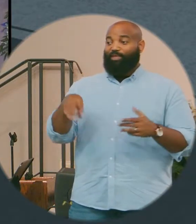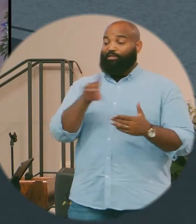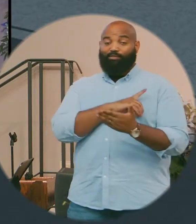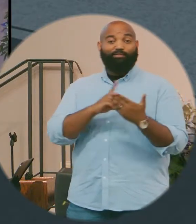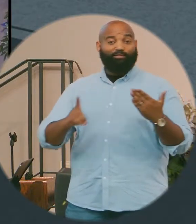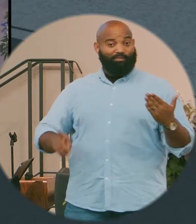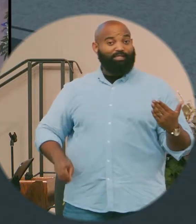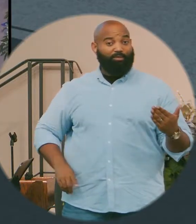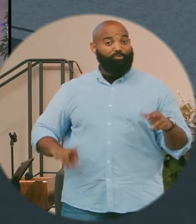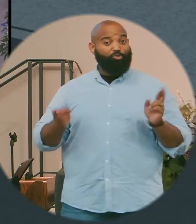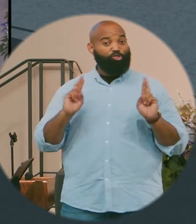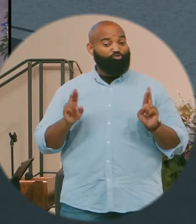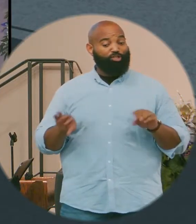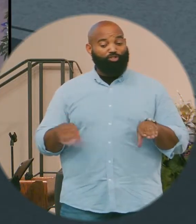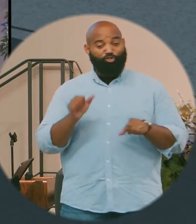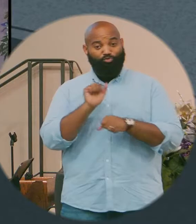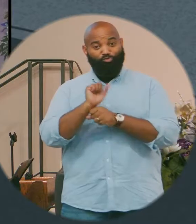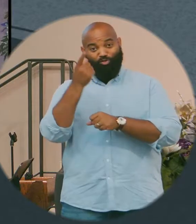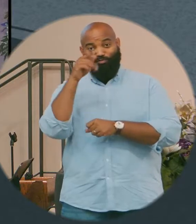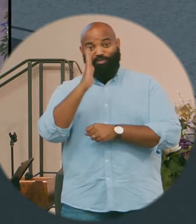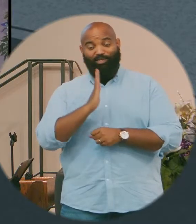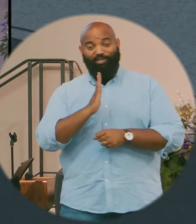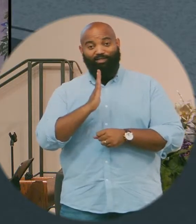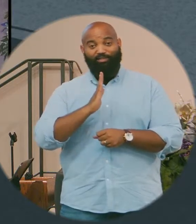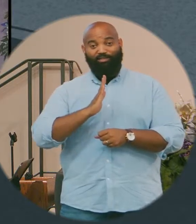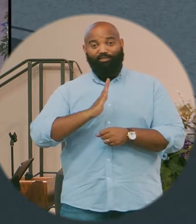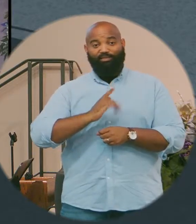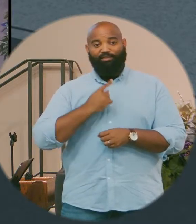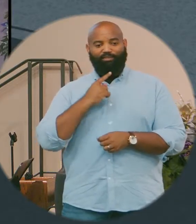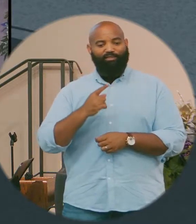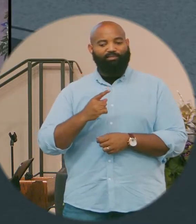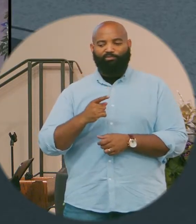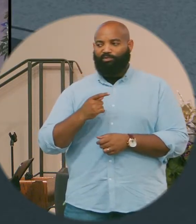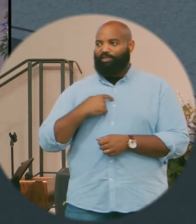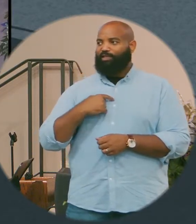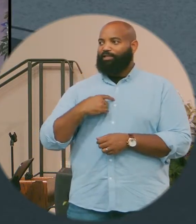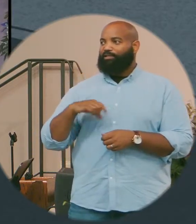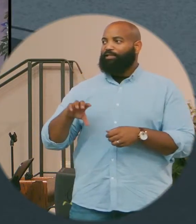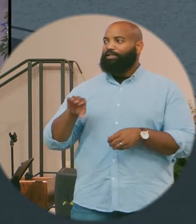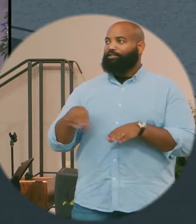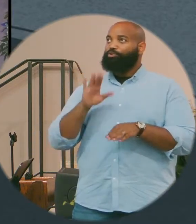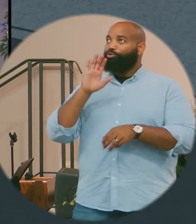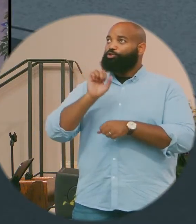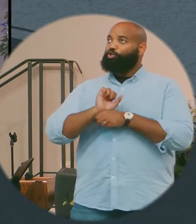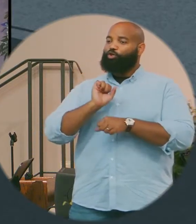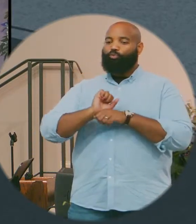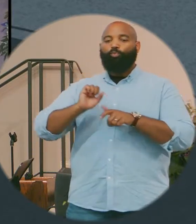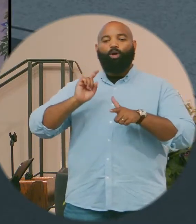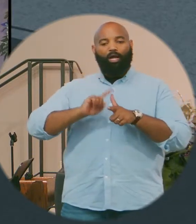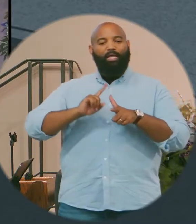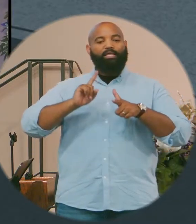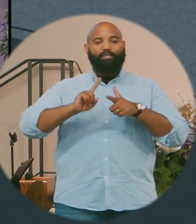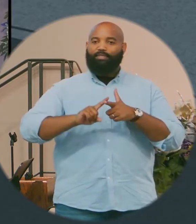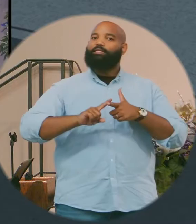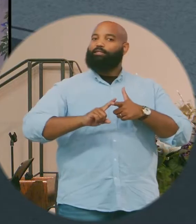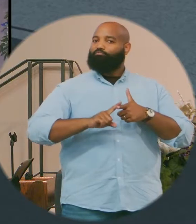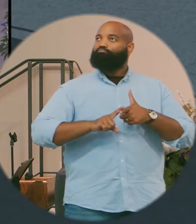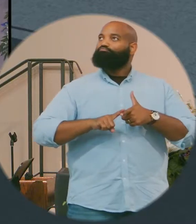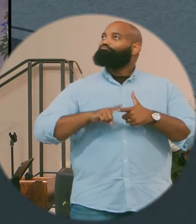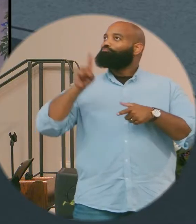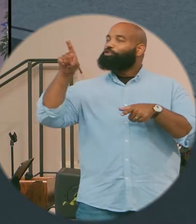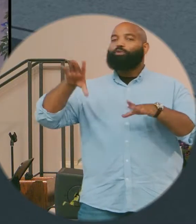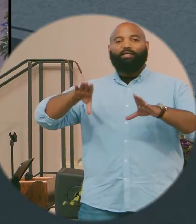initially had the assignment, and he was ready to get to work, because he said, "When we build up the walls of Jerusalem, then you will accept